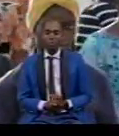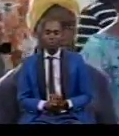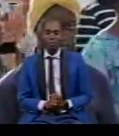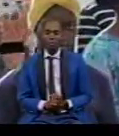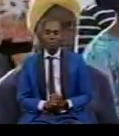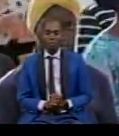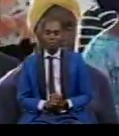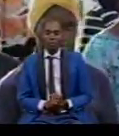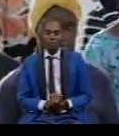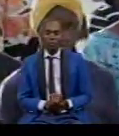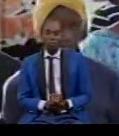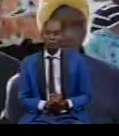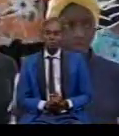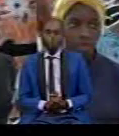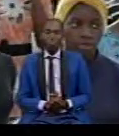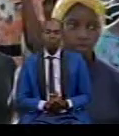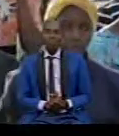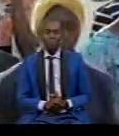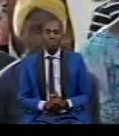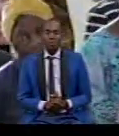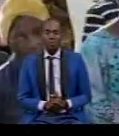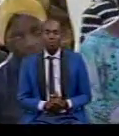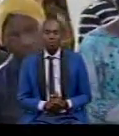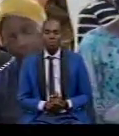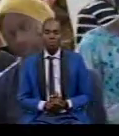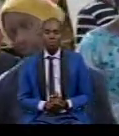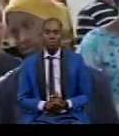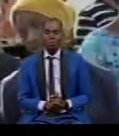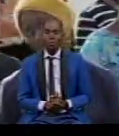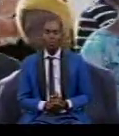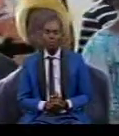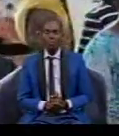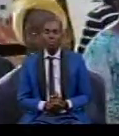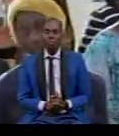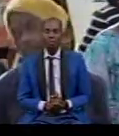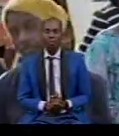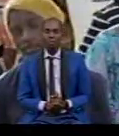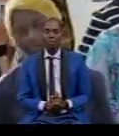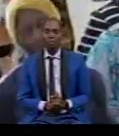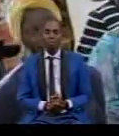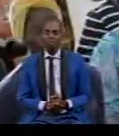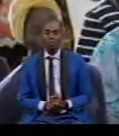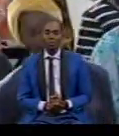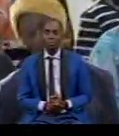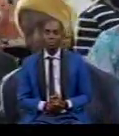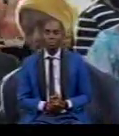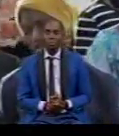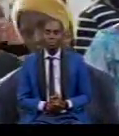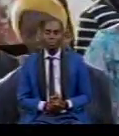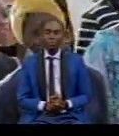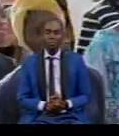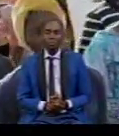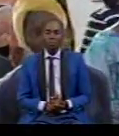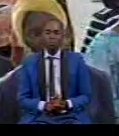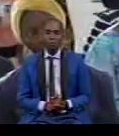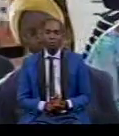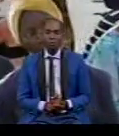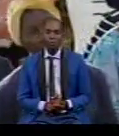20, when the men were come unto him, they said,